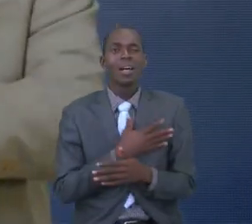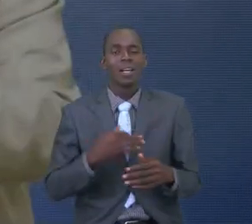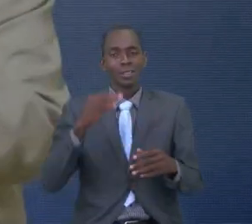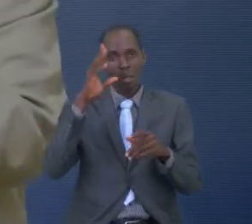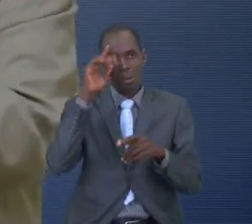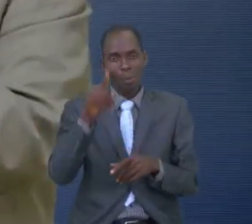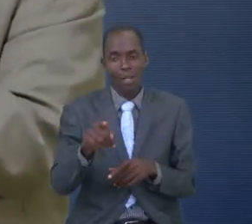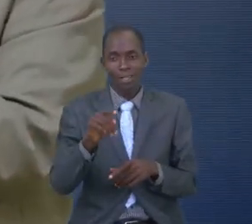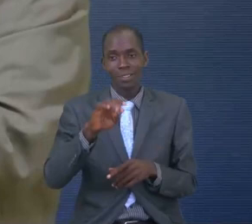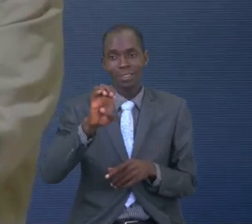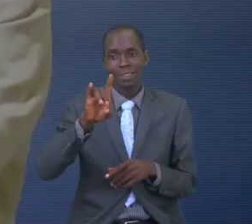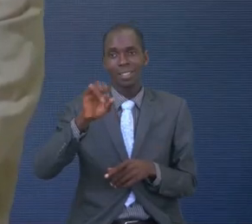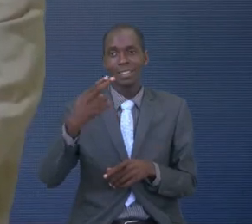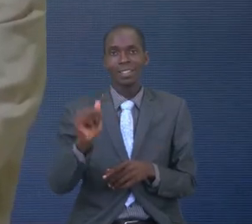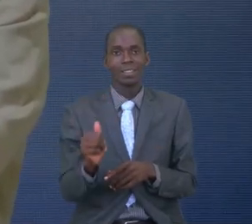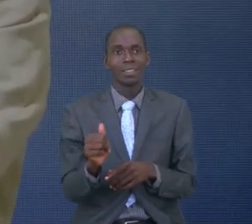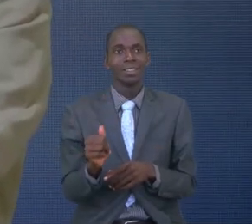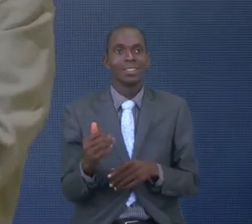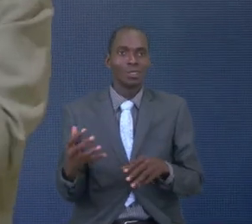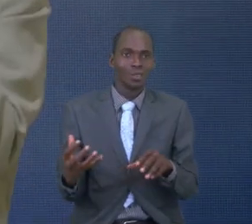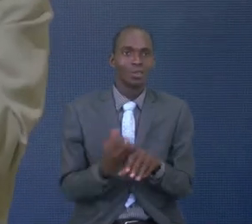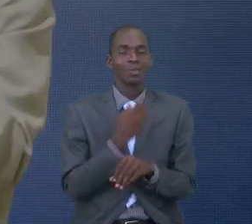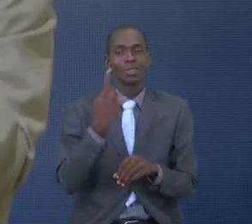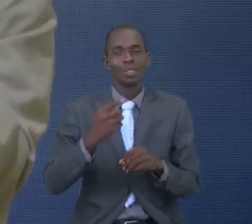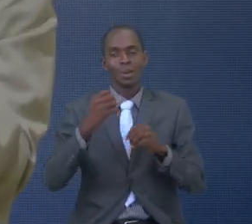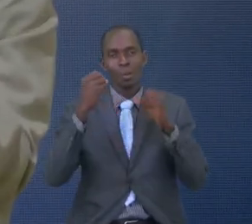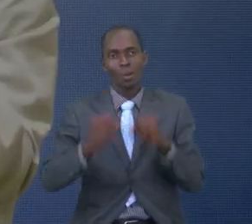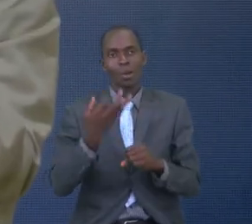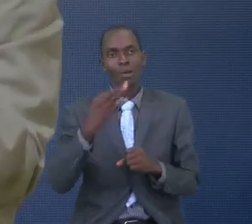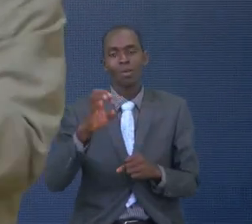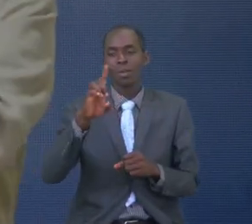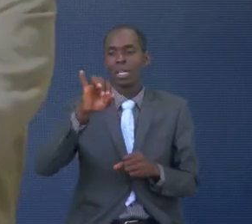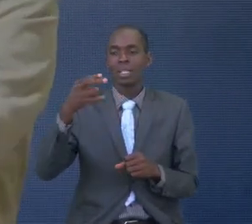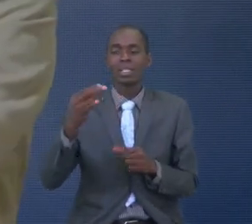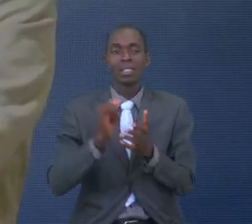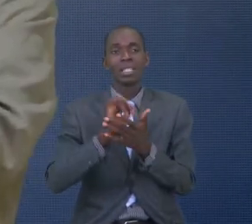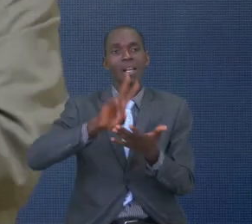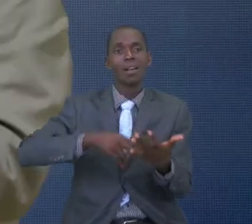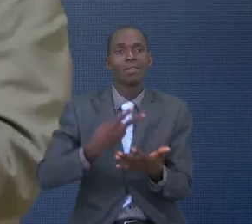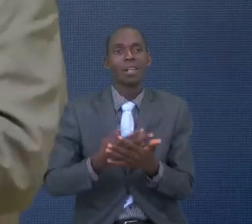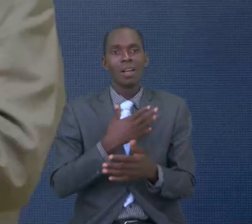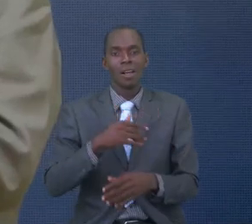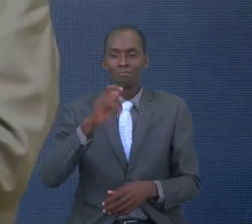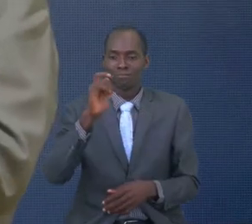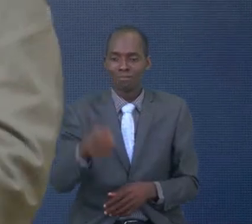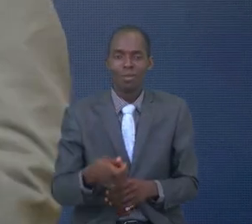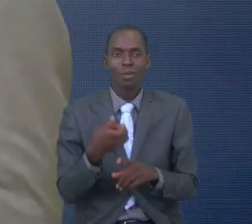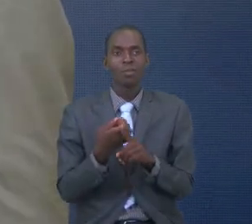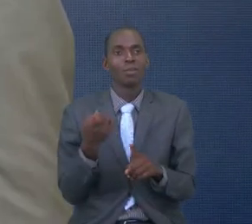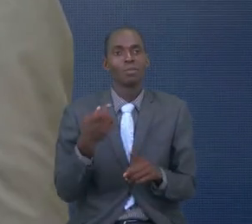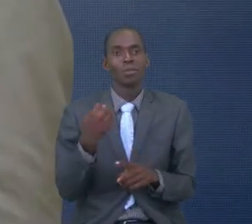took the mantle of Elijah that fell from him, and smote the waters, and